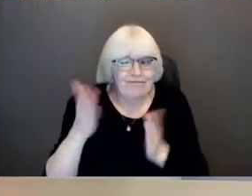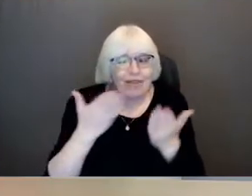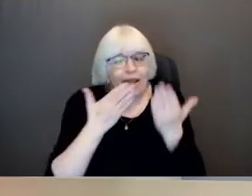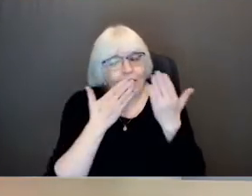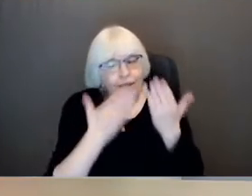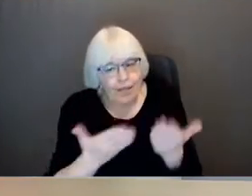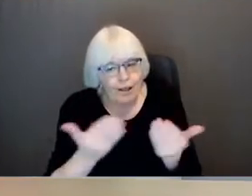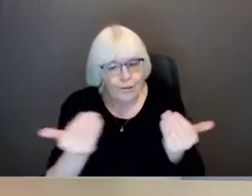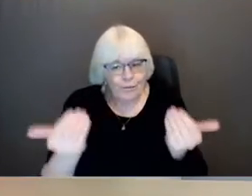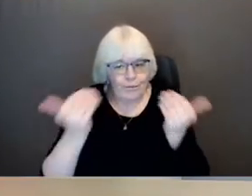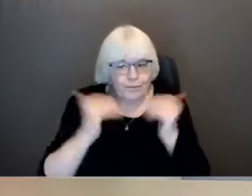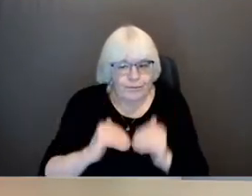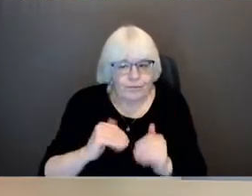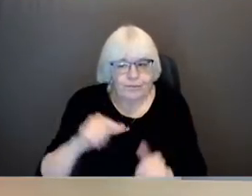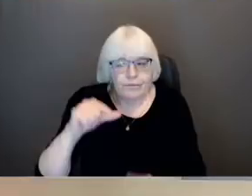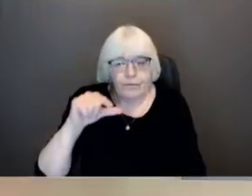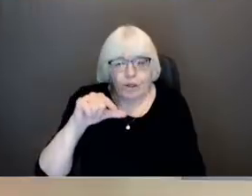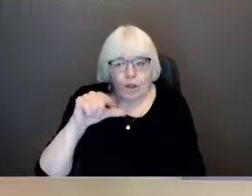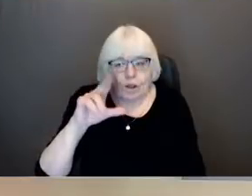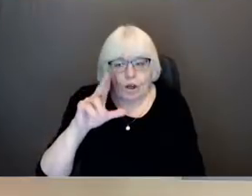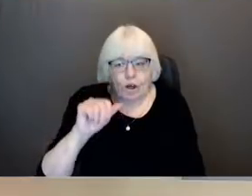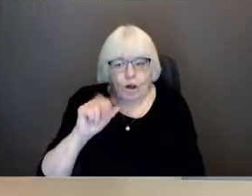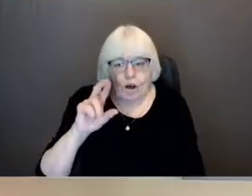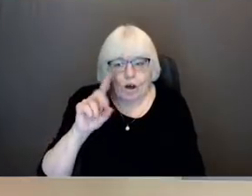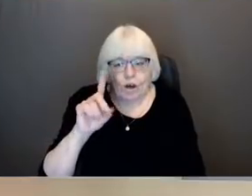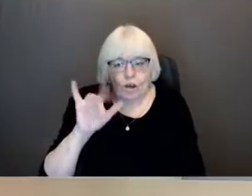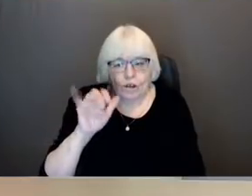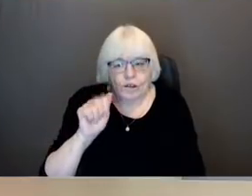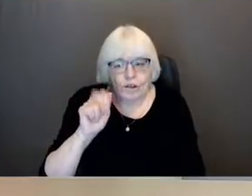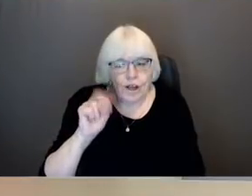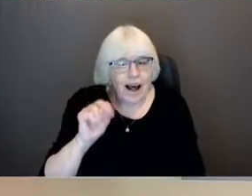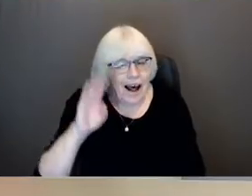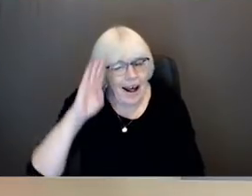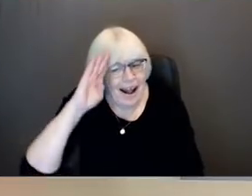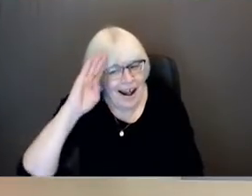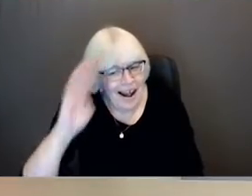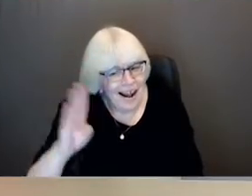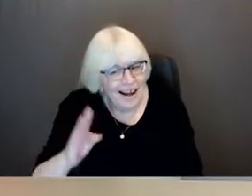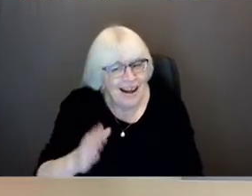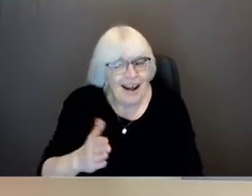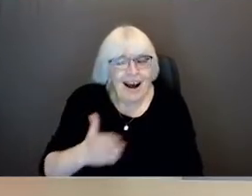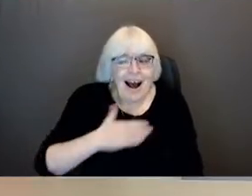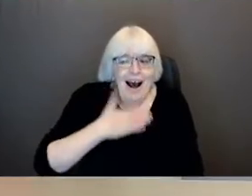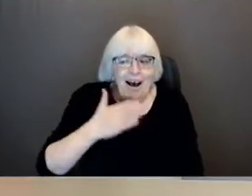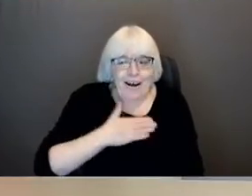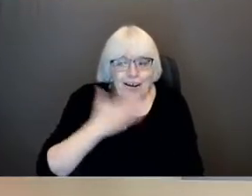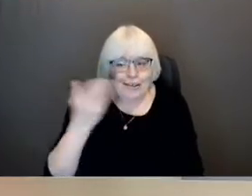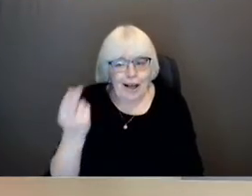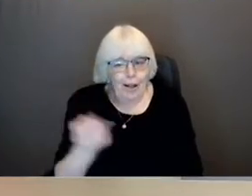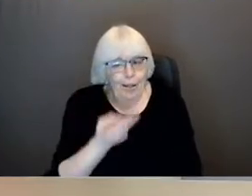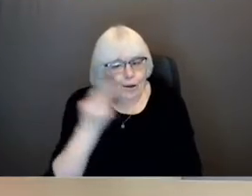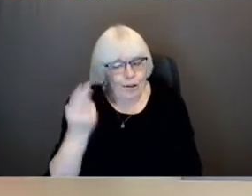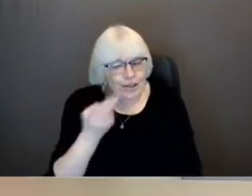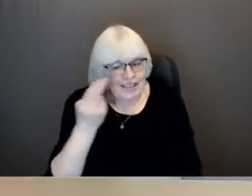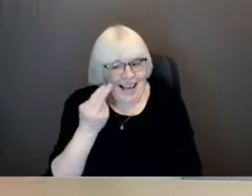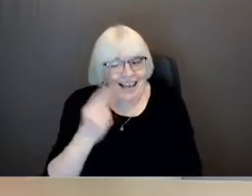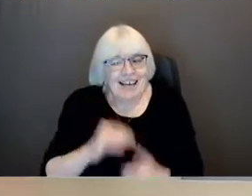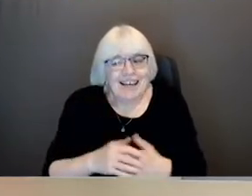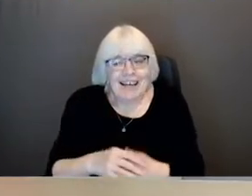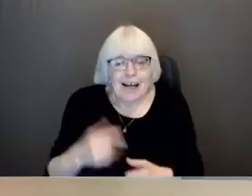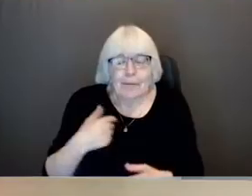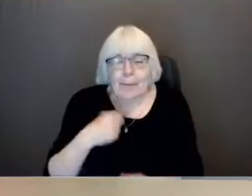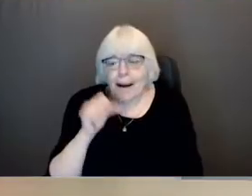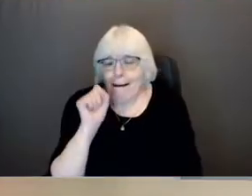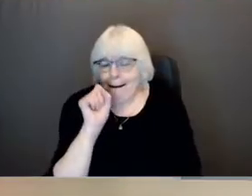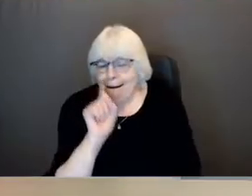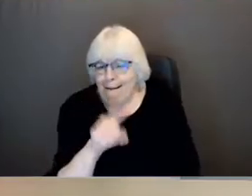Hi there. Happy Thursday to everyone. I guess first question would be for Dr. Morrison. Just